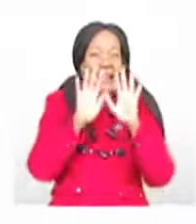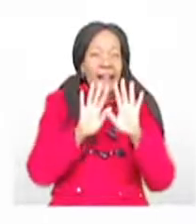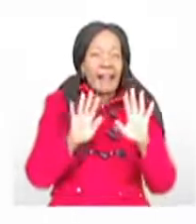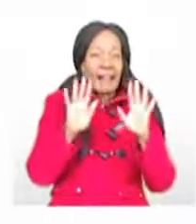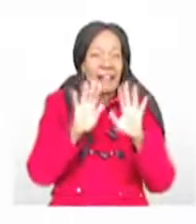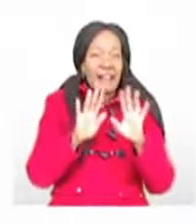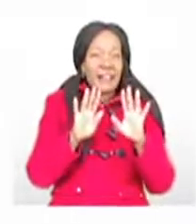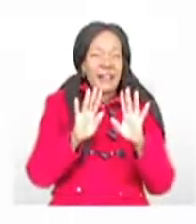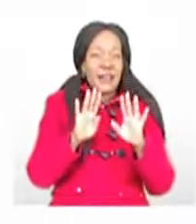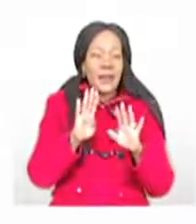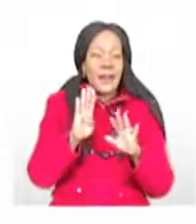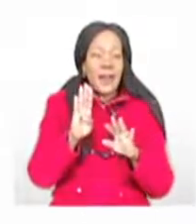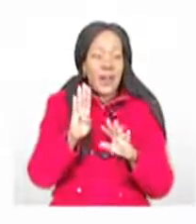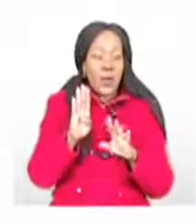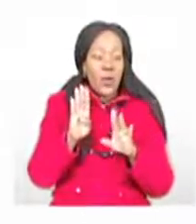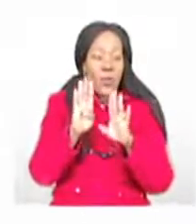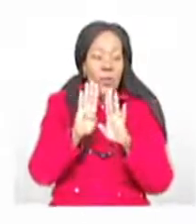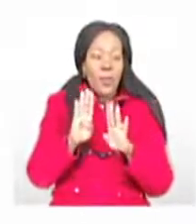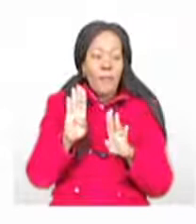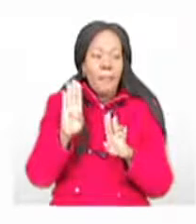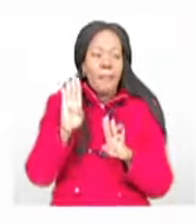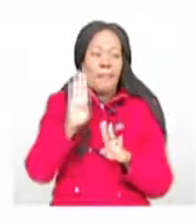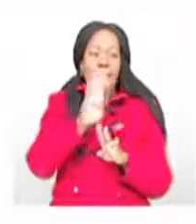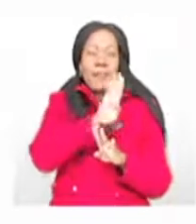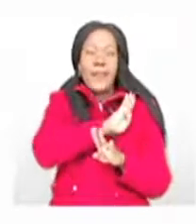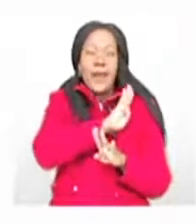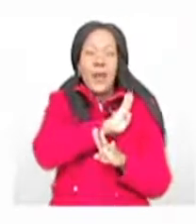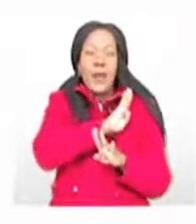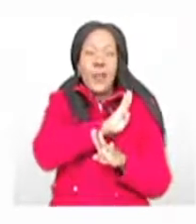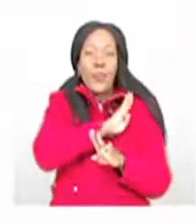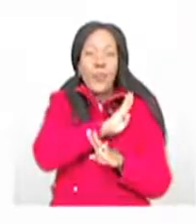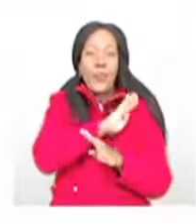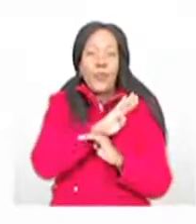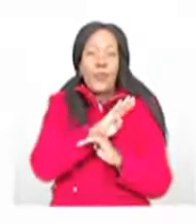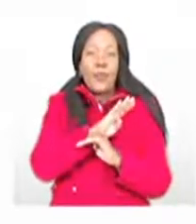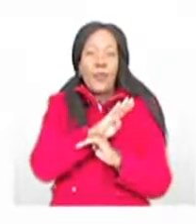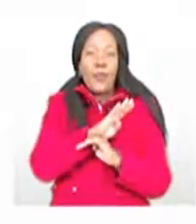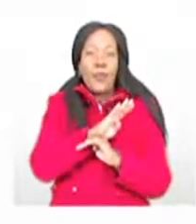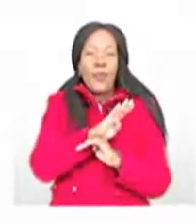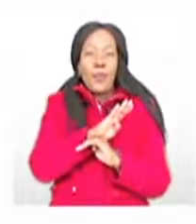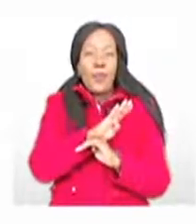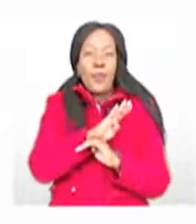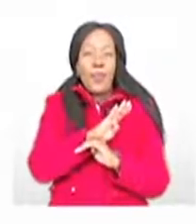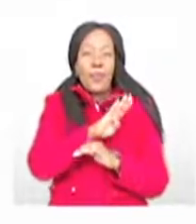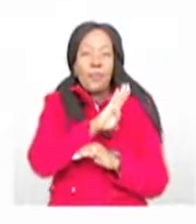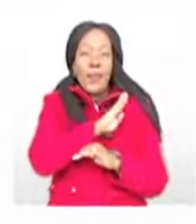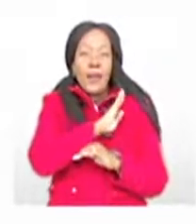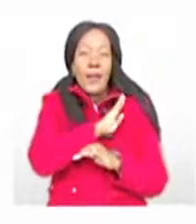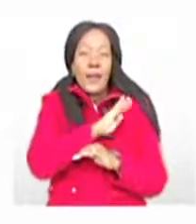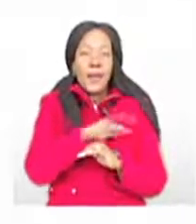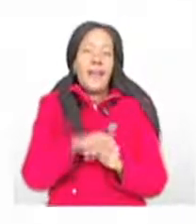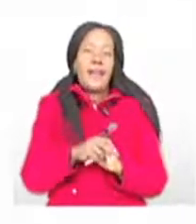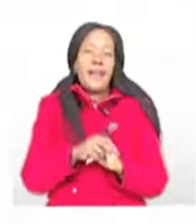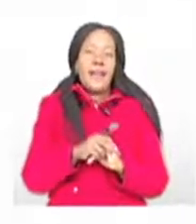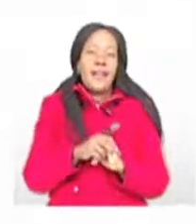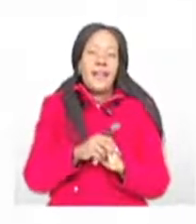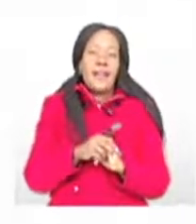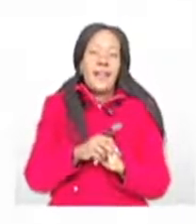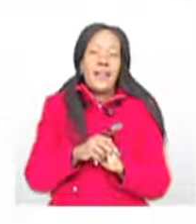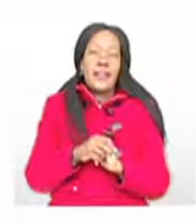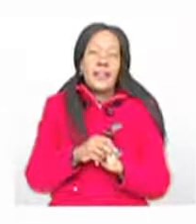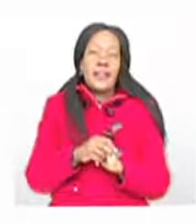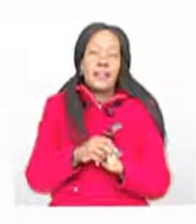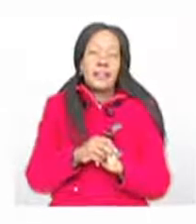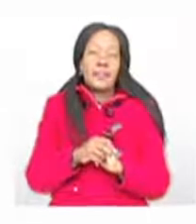the horse brown. There is a specific color that you are supposed to use.